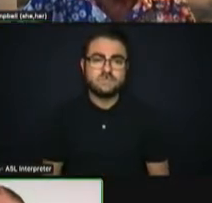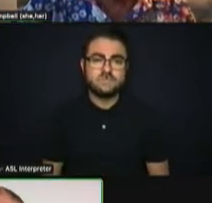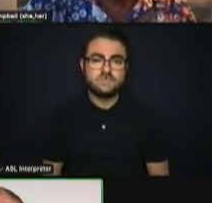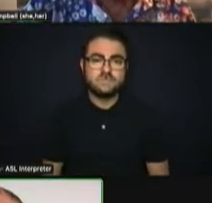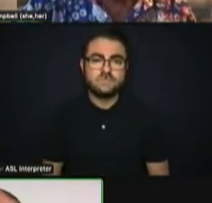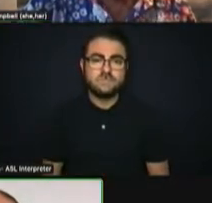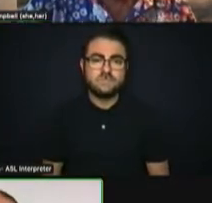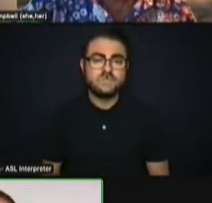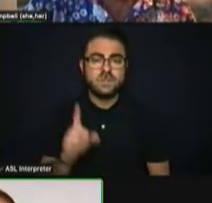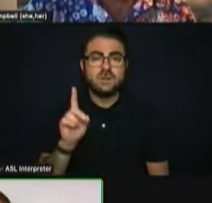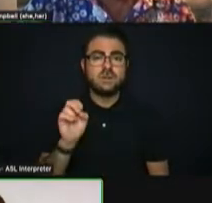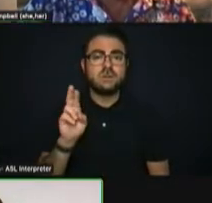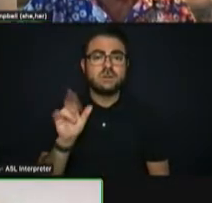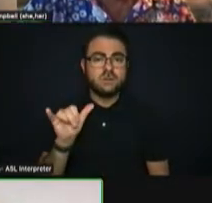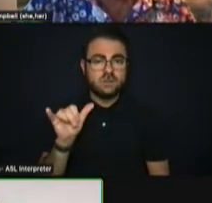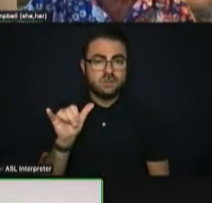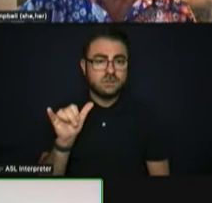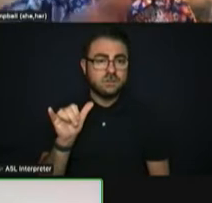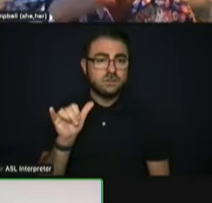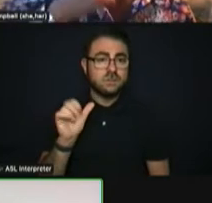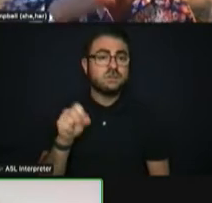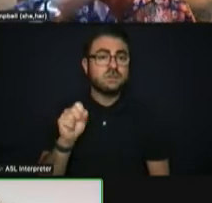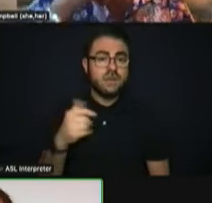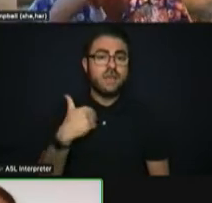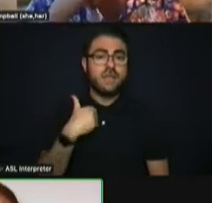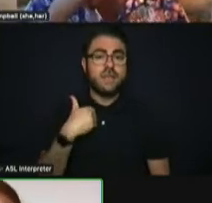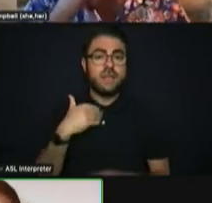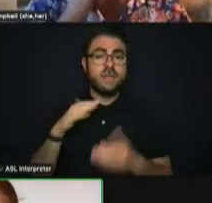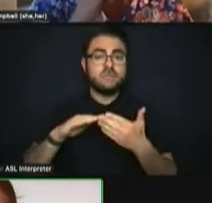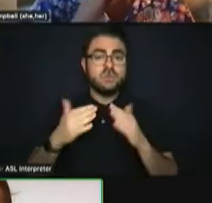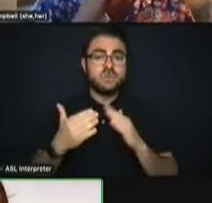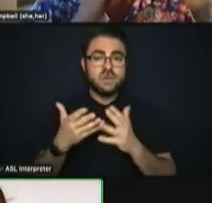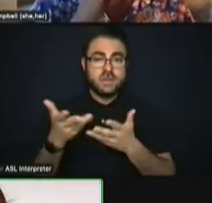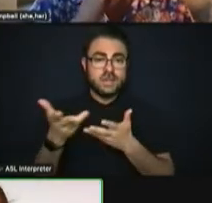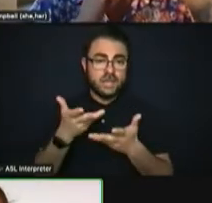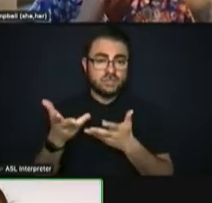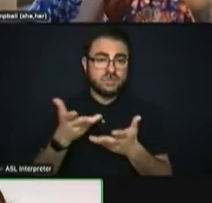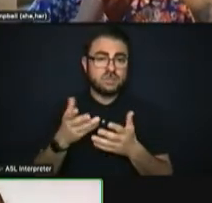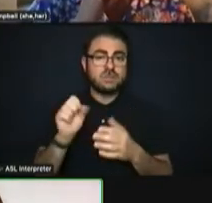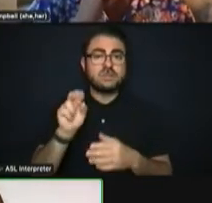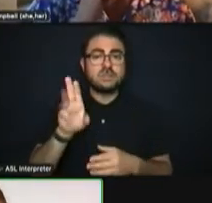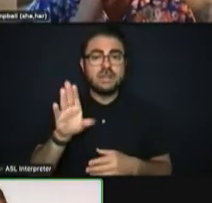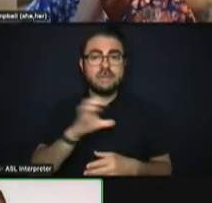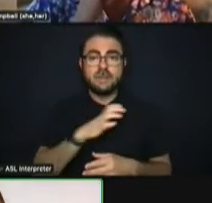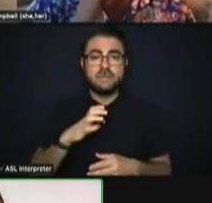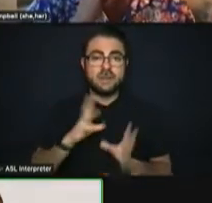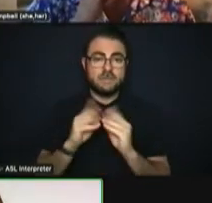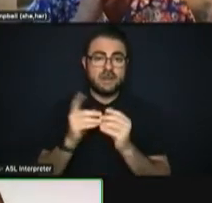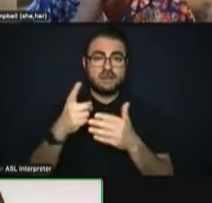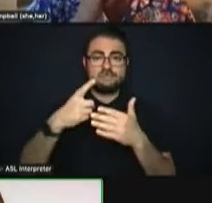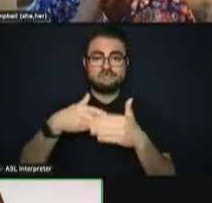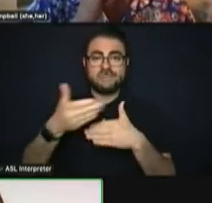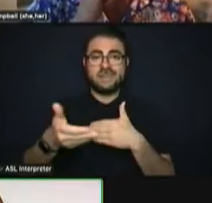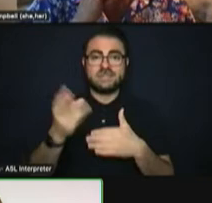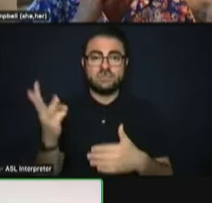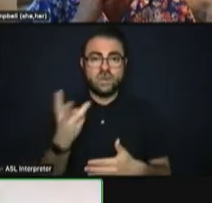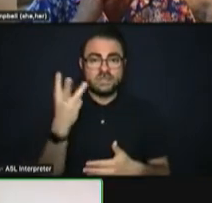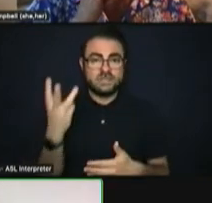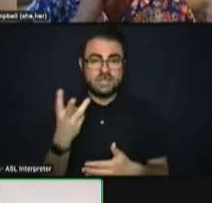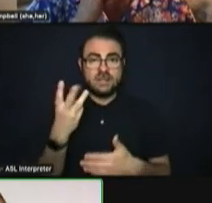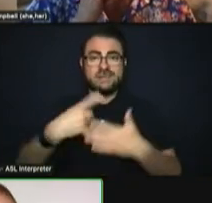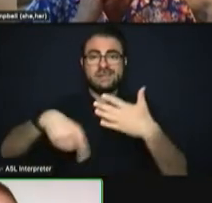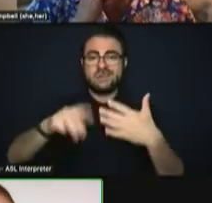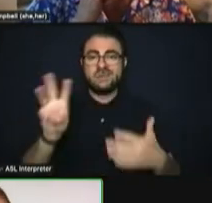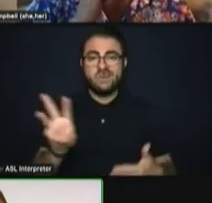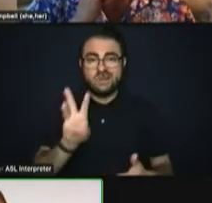Yes, so we have our community engagement subcommittee meeting next Wednesday. We hope everyone will be able to